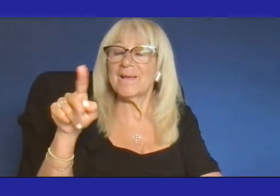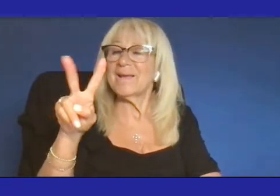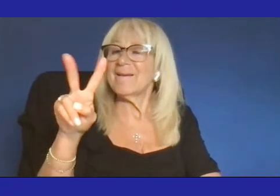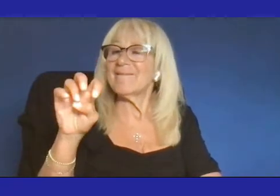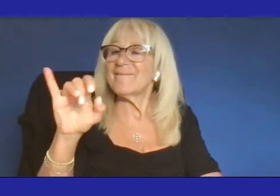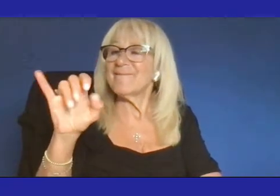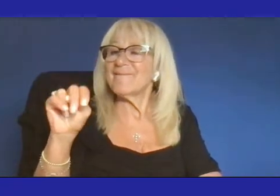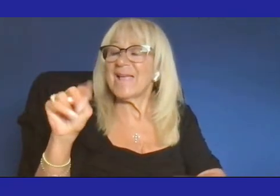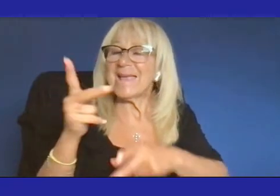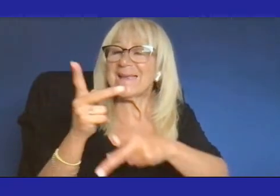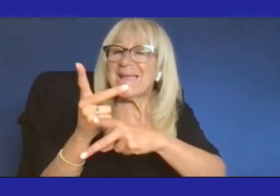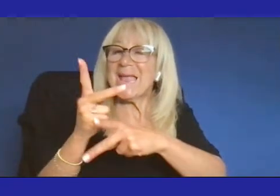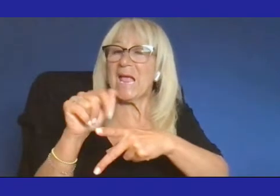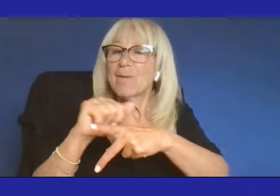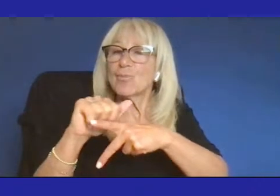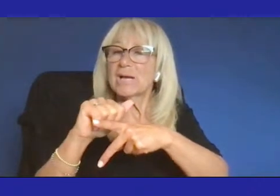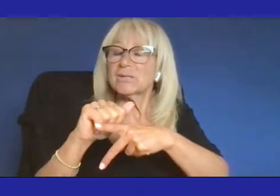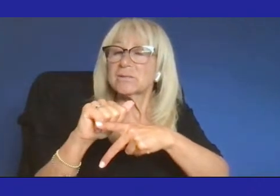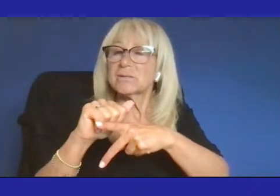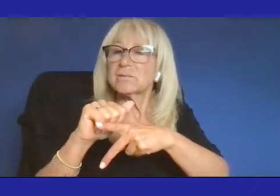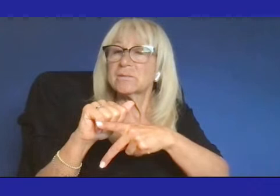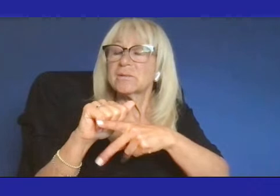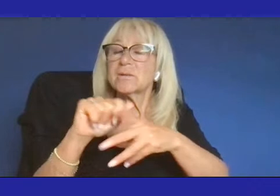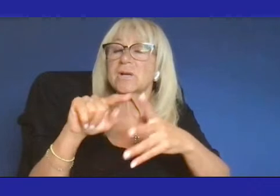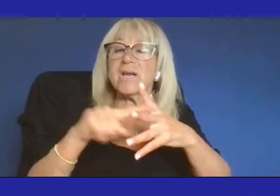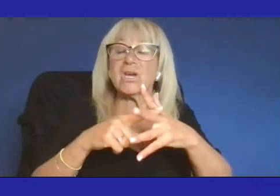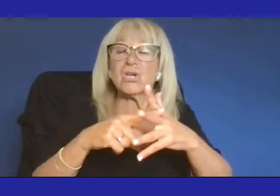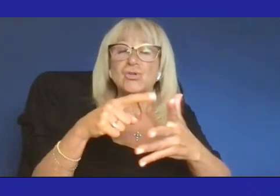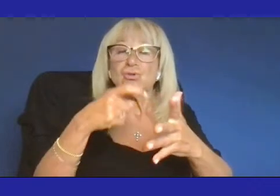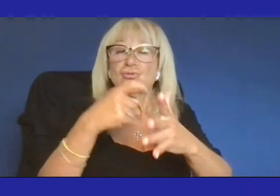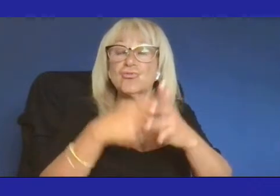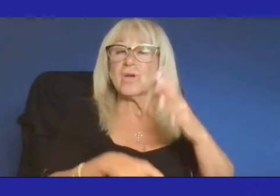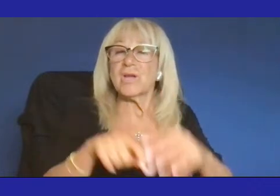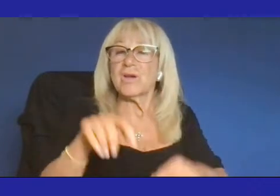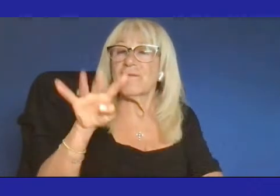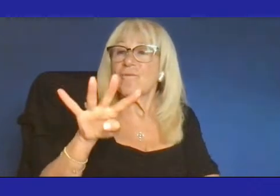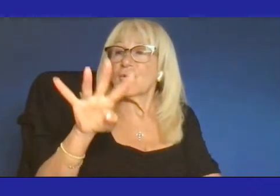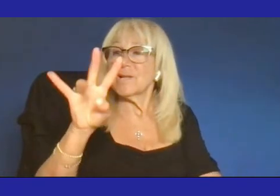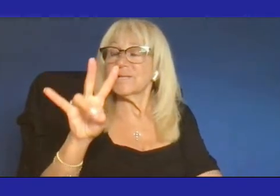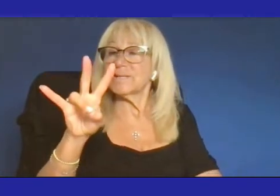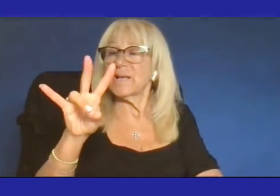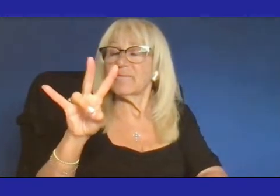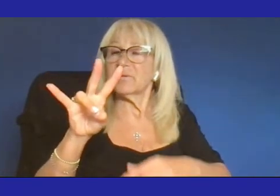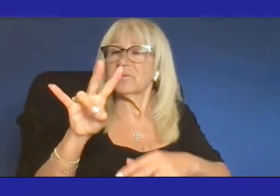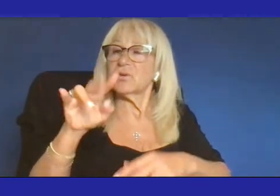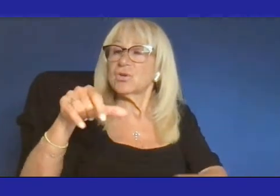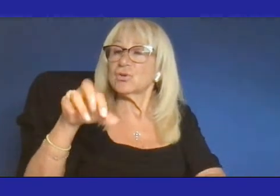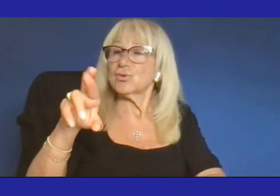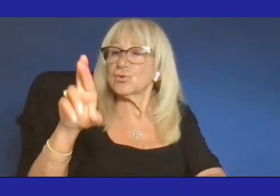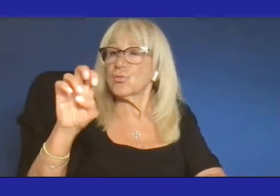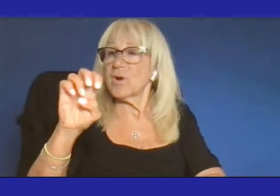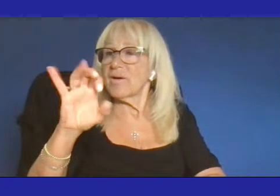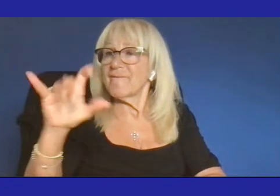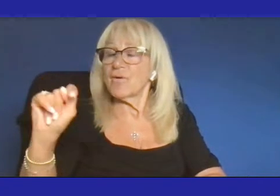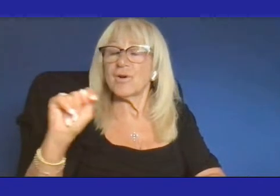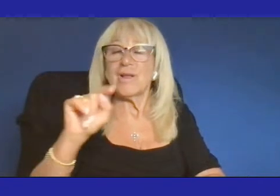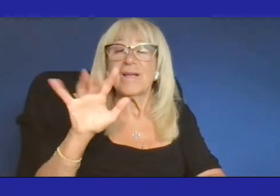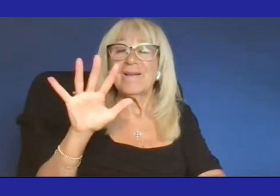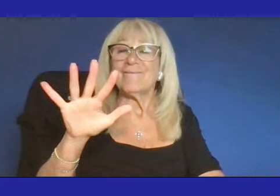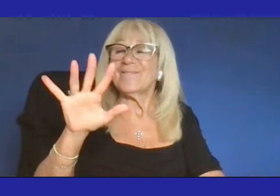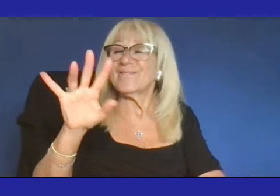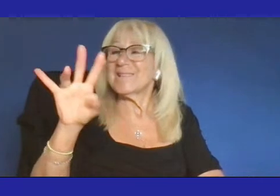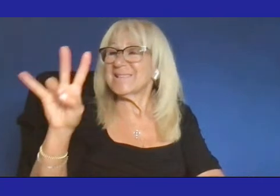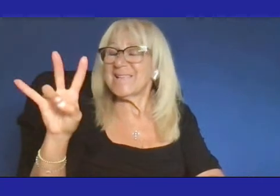at initial rates of $47 a square foot at Carter, $57 per square foot at